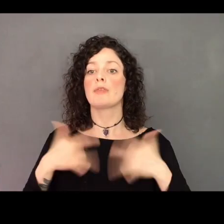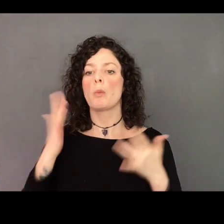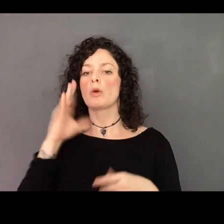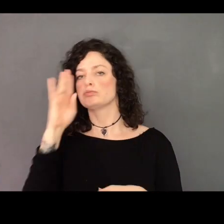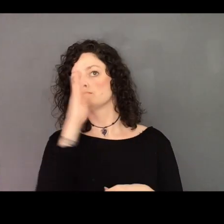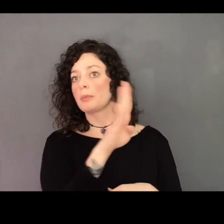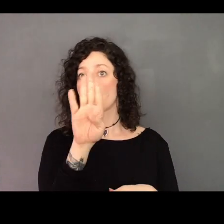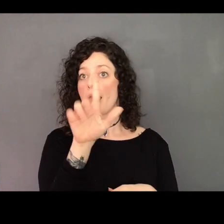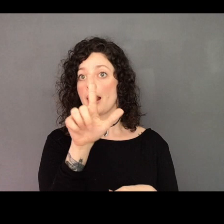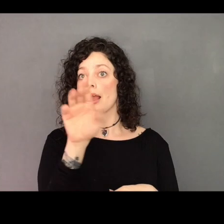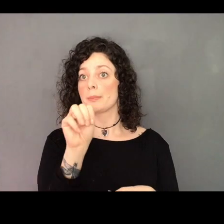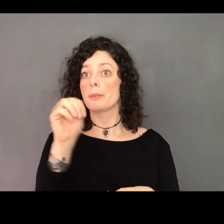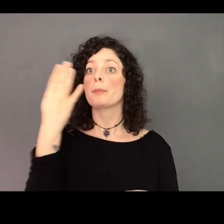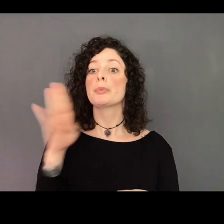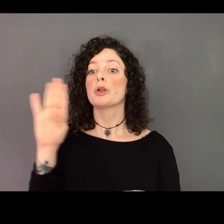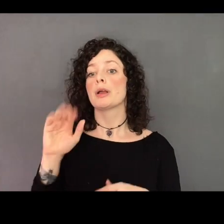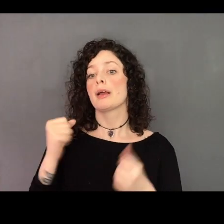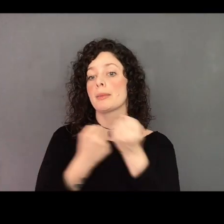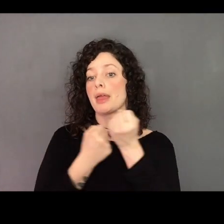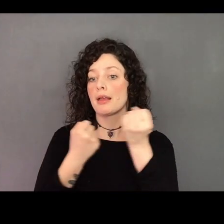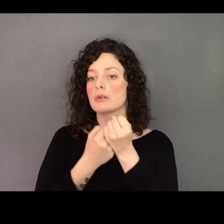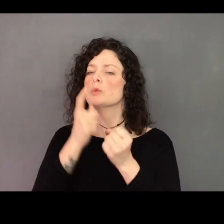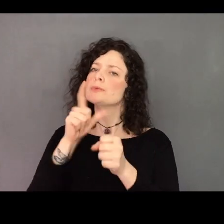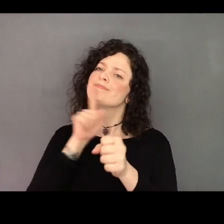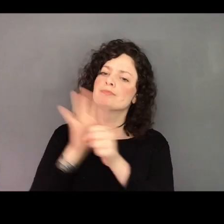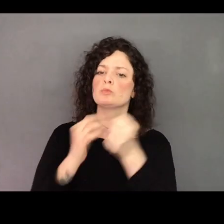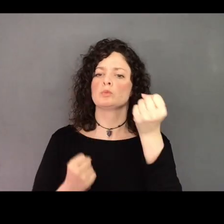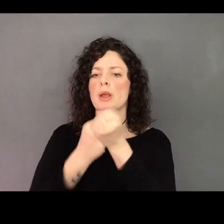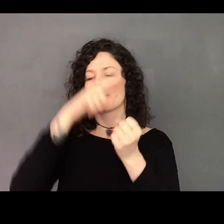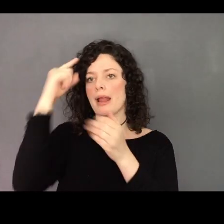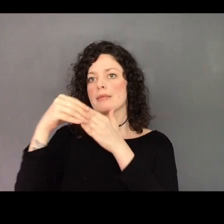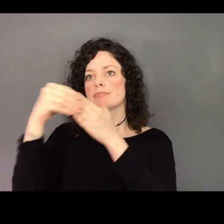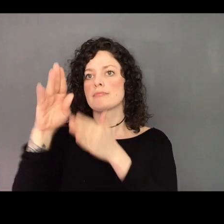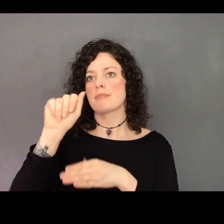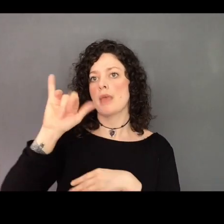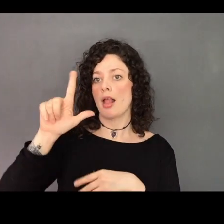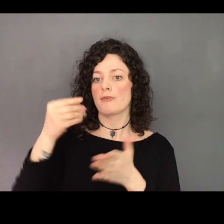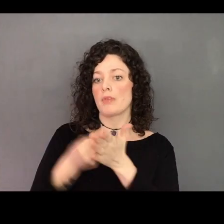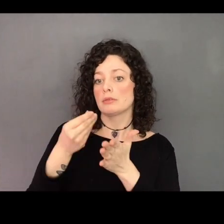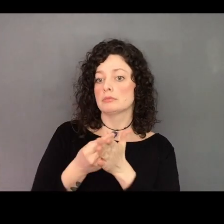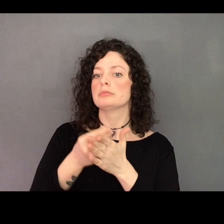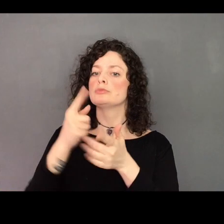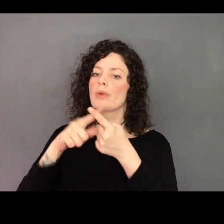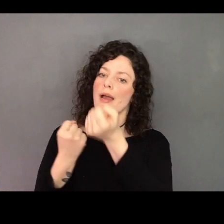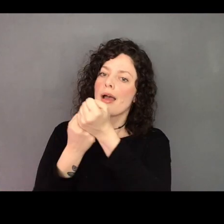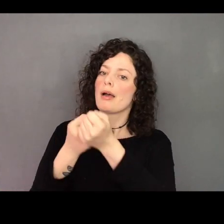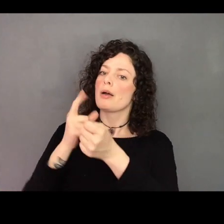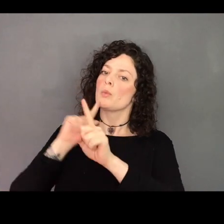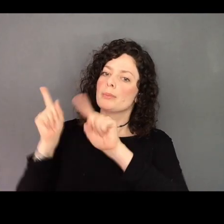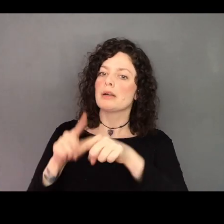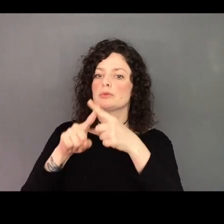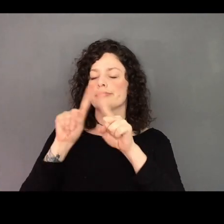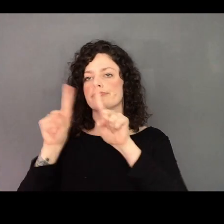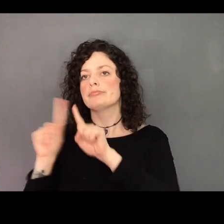towards Black Lives Matter's Act Blue campaign, which is committed to supporting Black-led bail funds, rapid response efforts, long-term strategy,